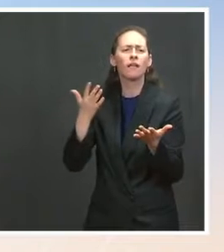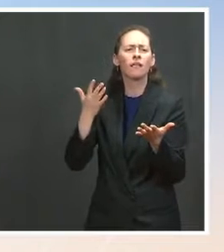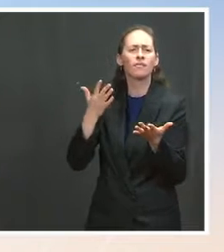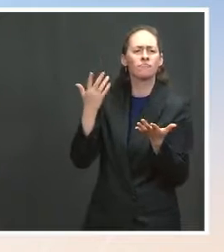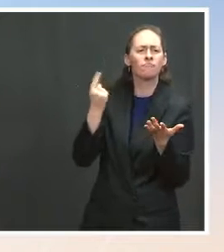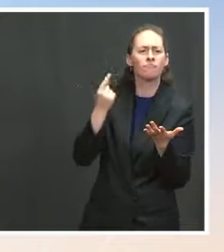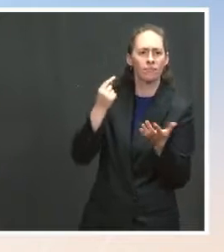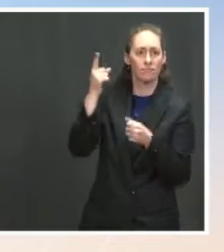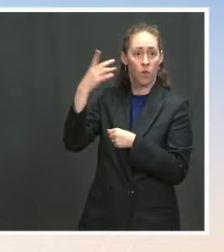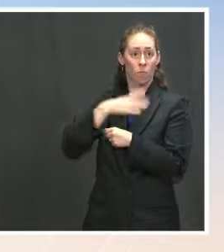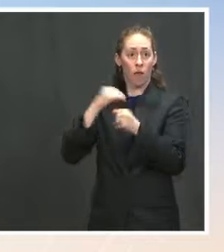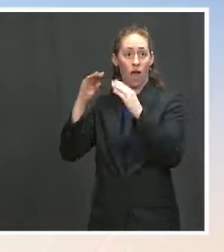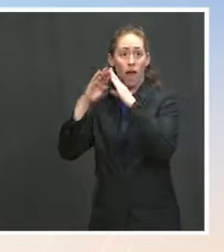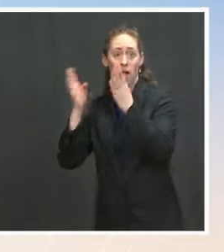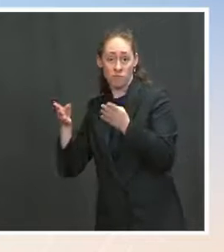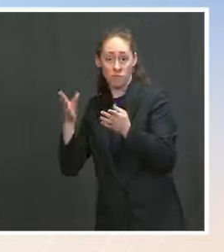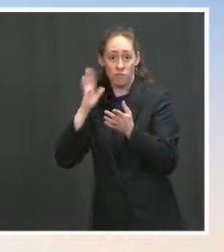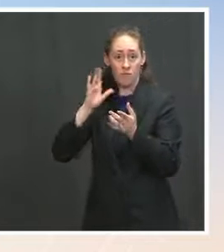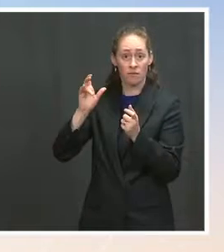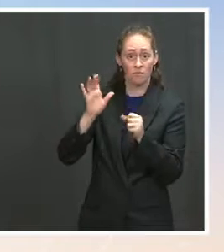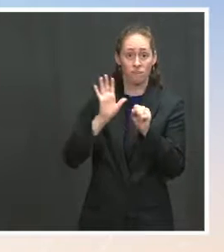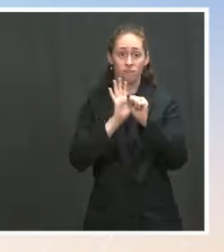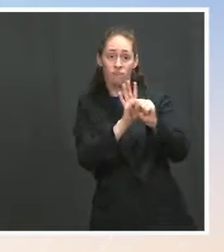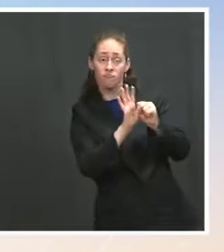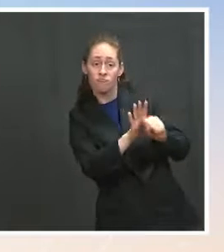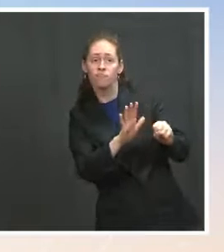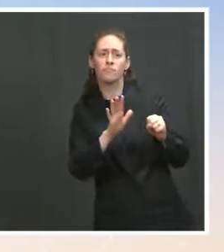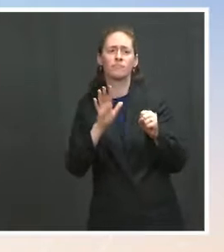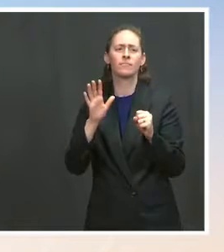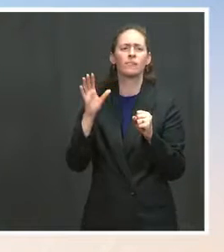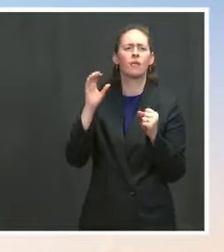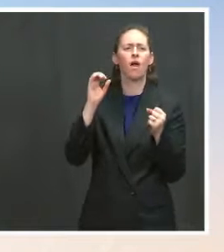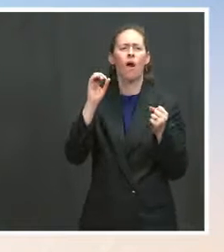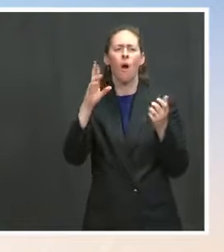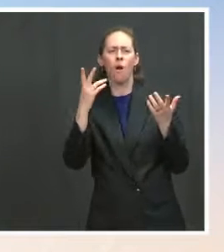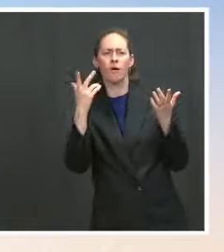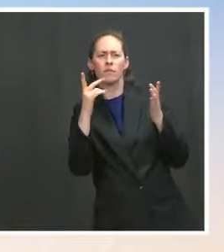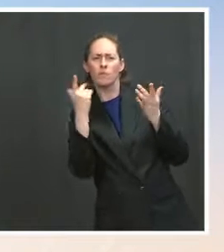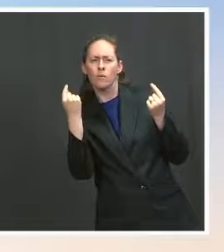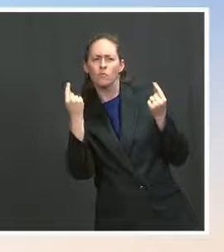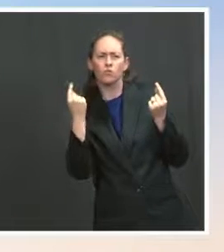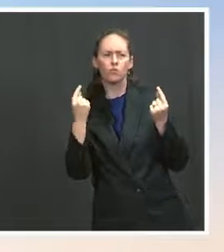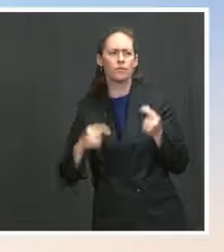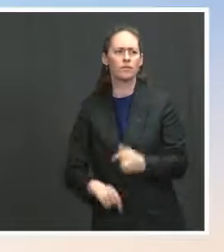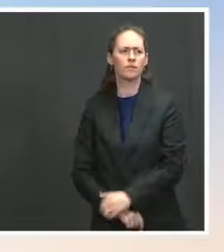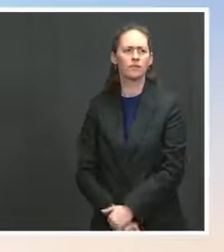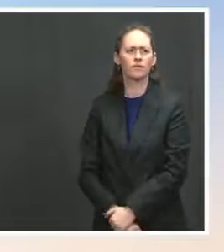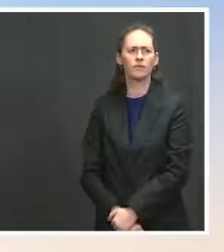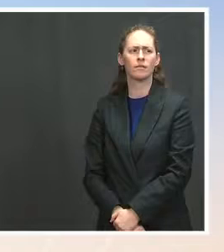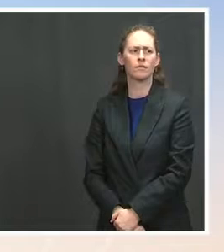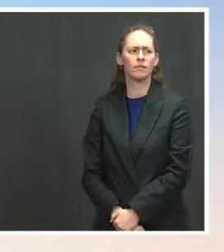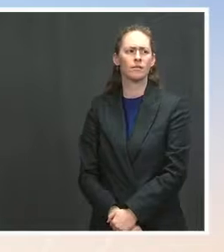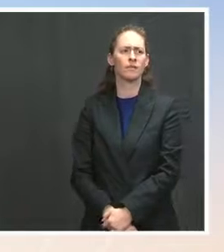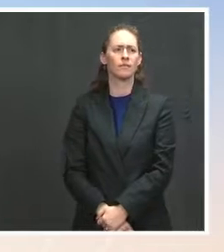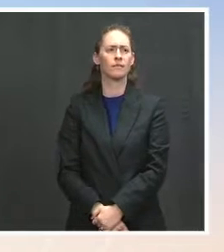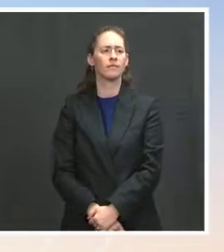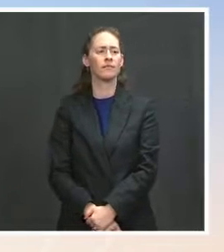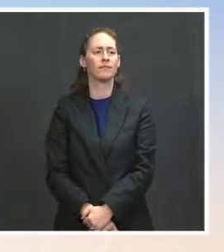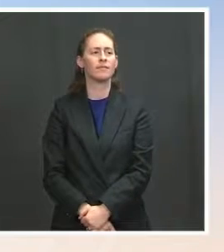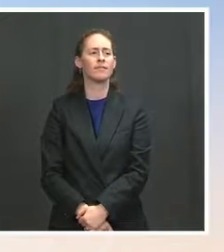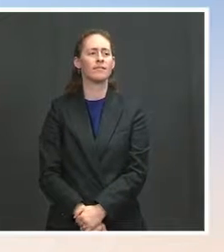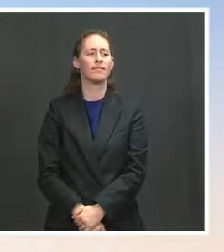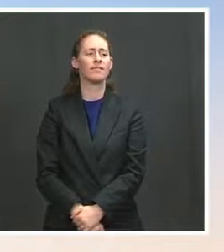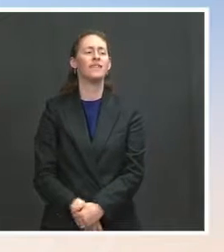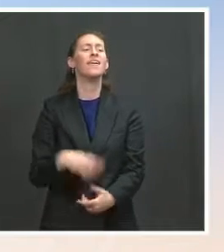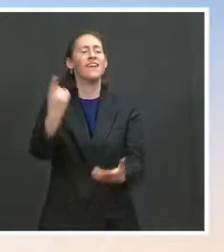push back on bills that are making their way through state legislatures? Well, first I would say that the vice president put out an extensive statement